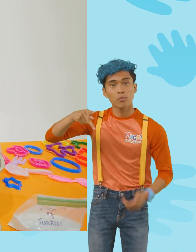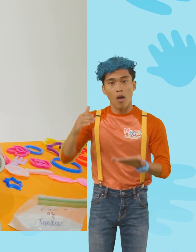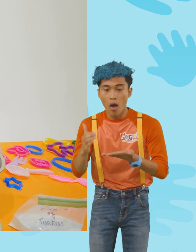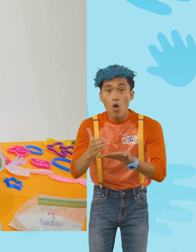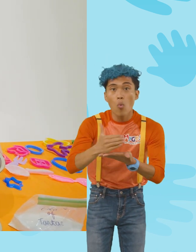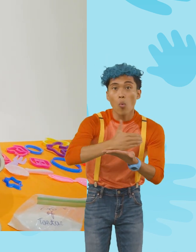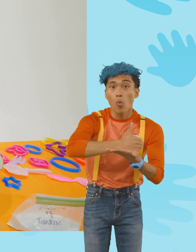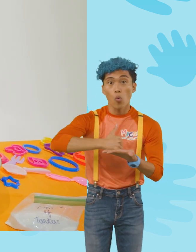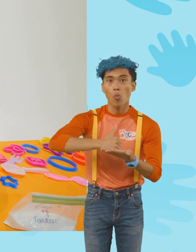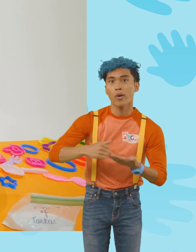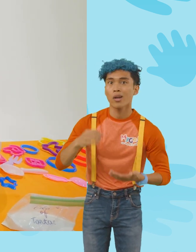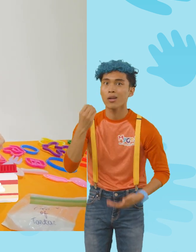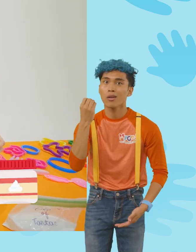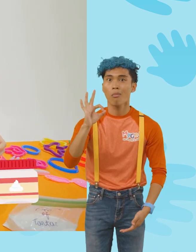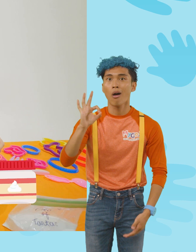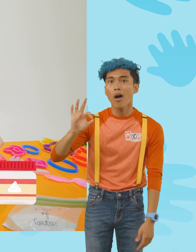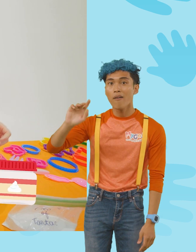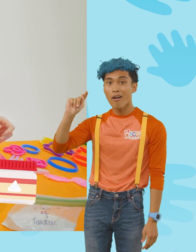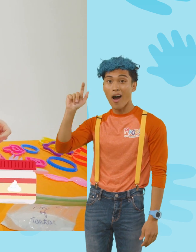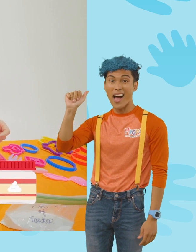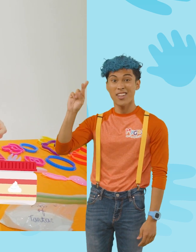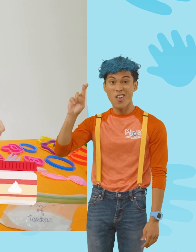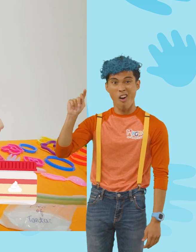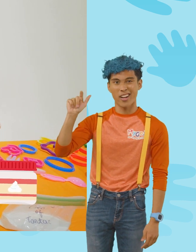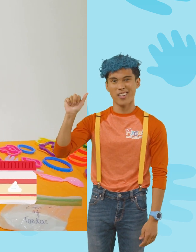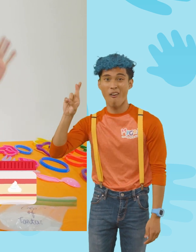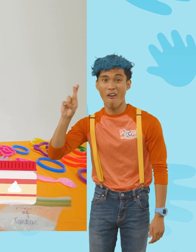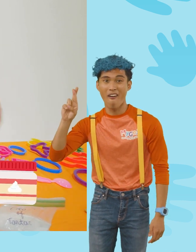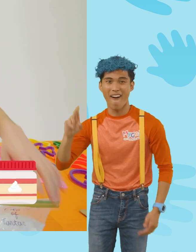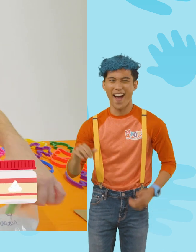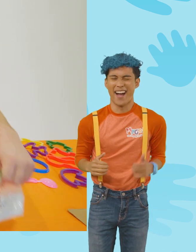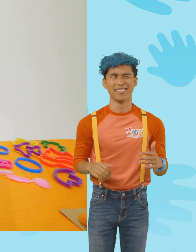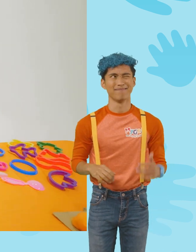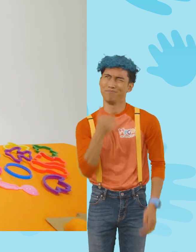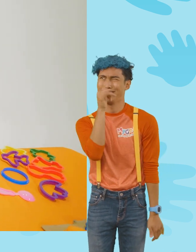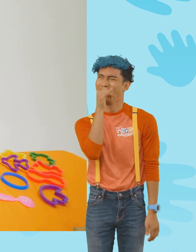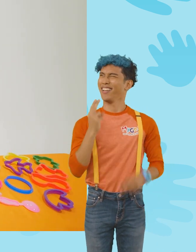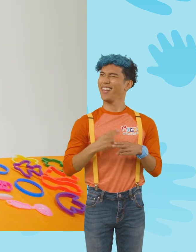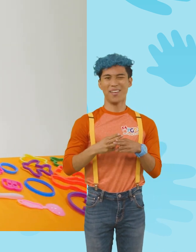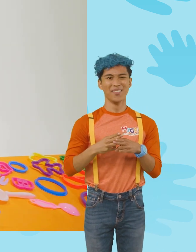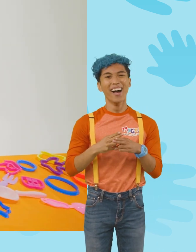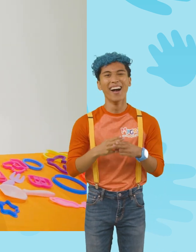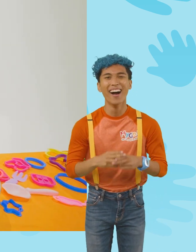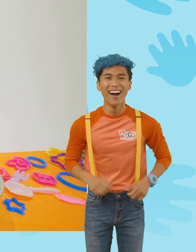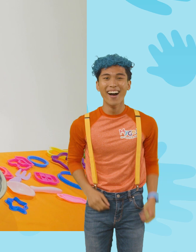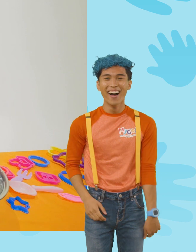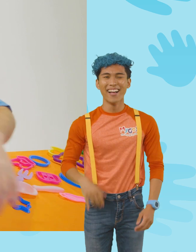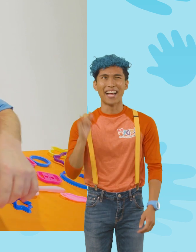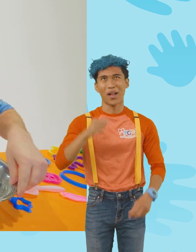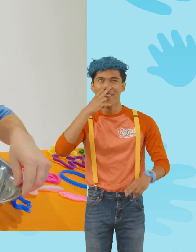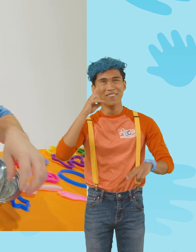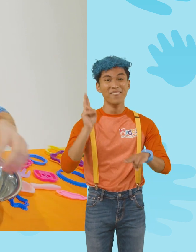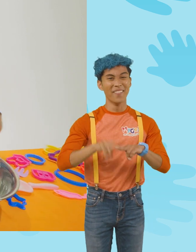1 teaspoon of cream of tartar. What a silly name.